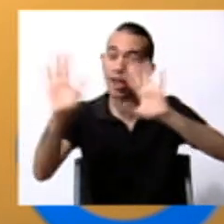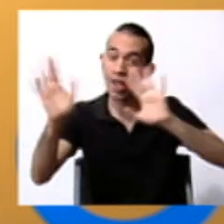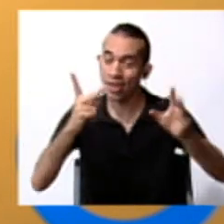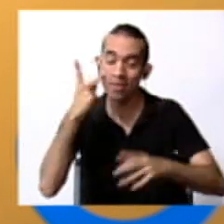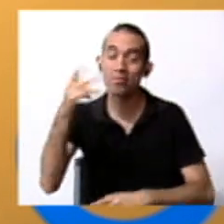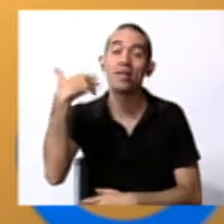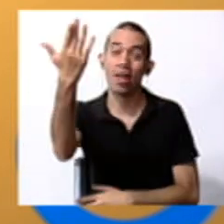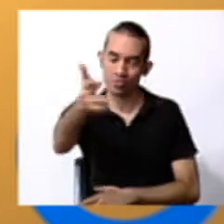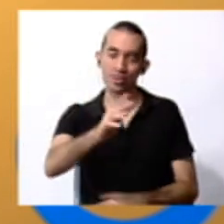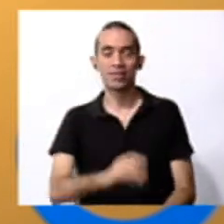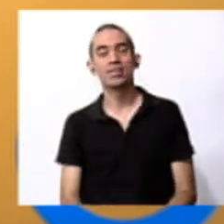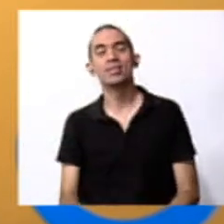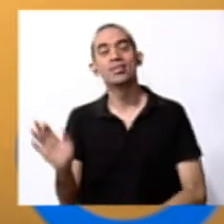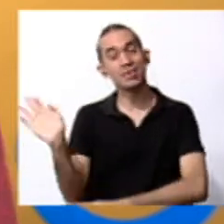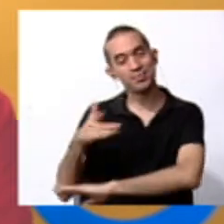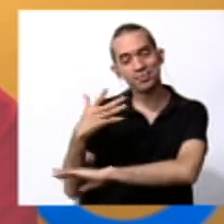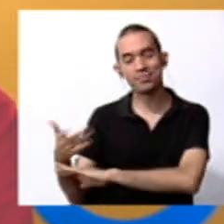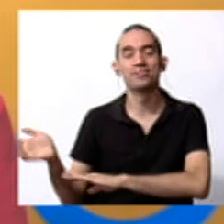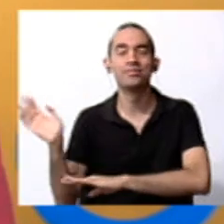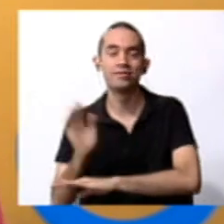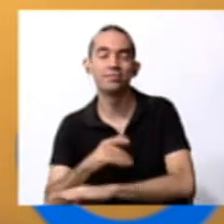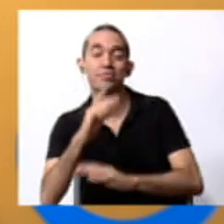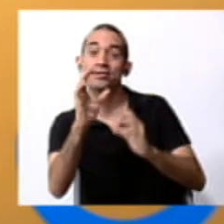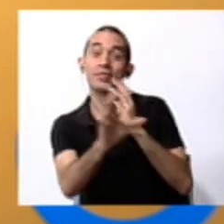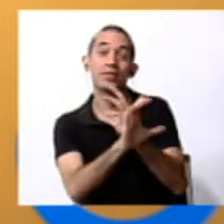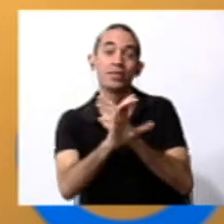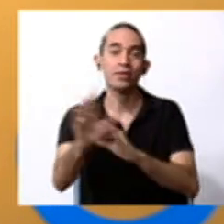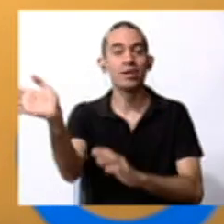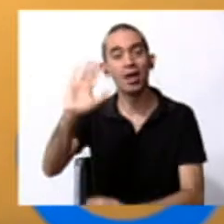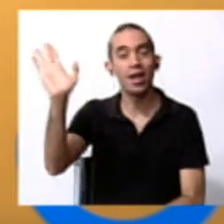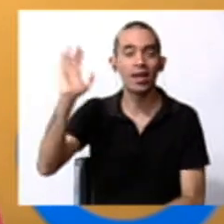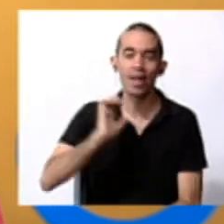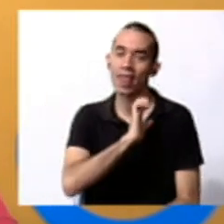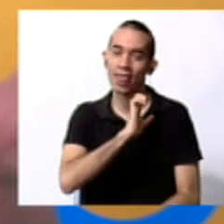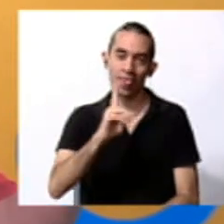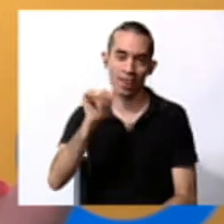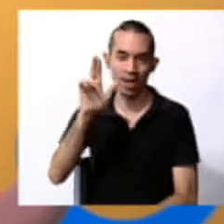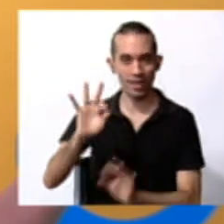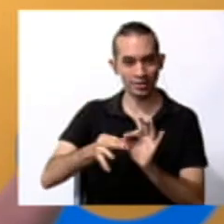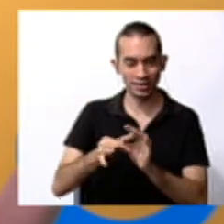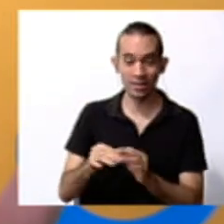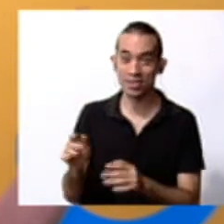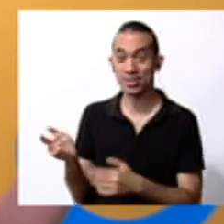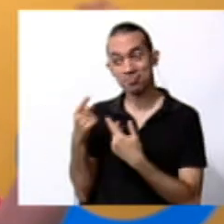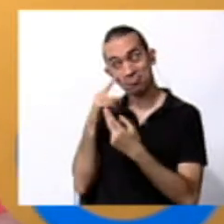later, alligator. Take care. Goodbye, Adrian. See you right